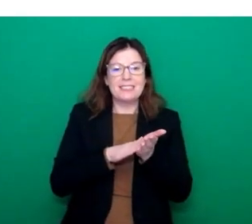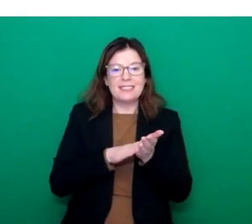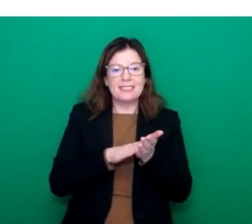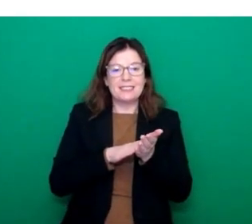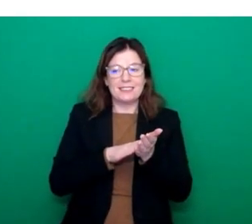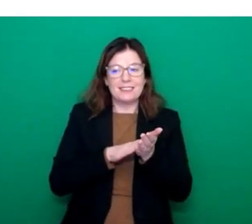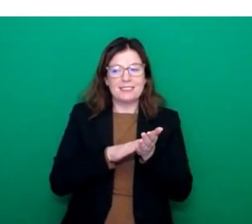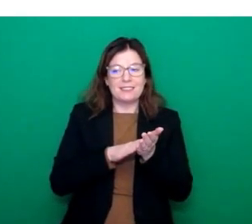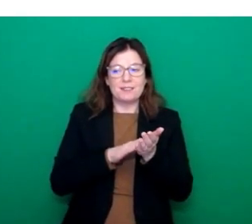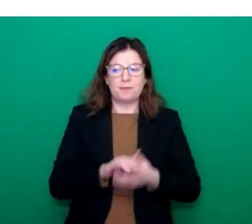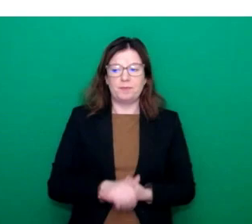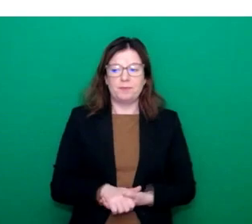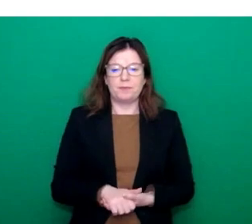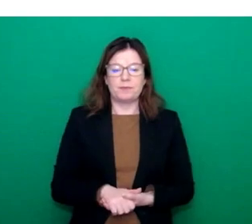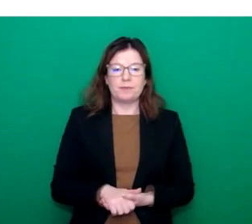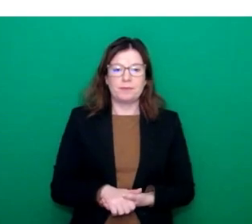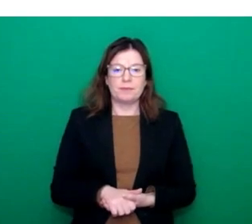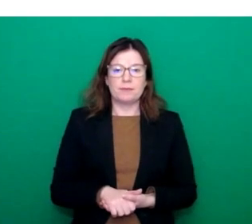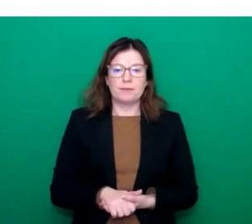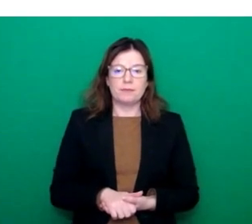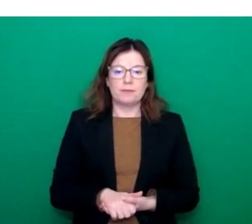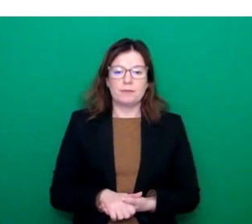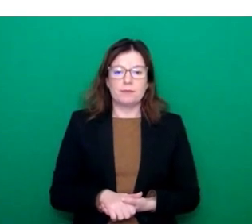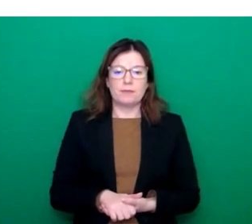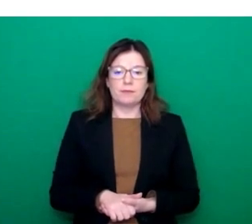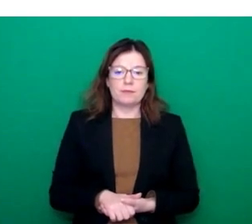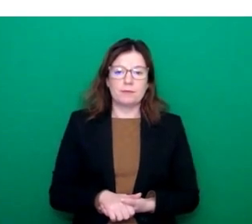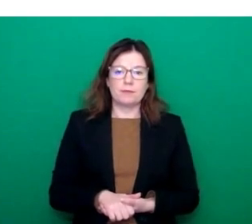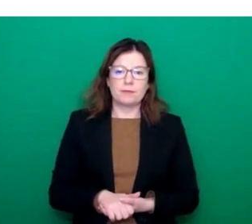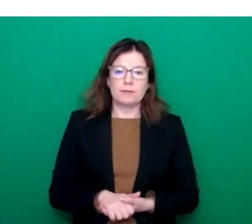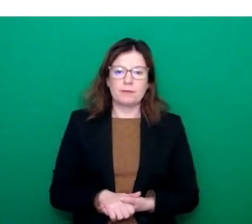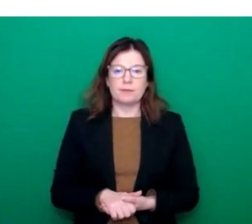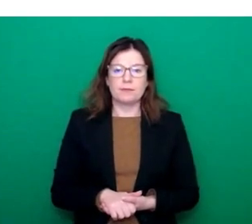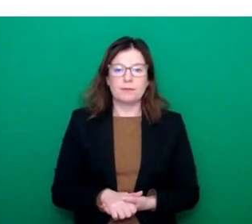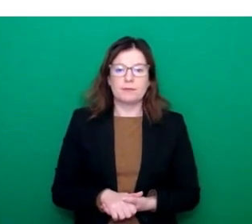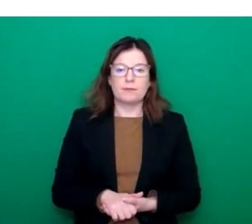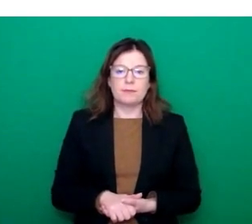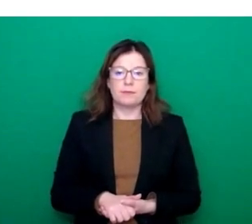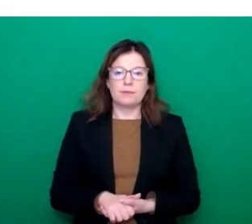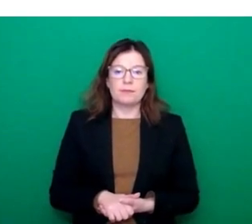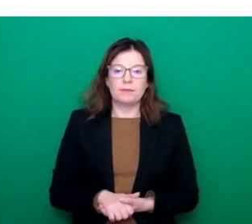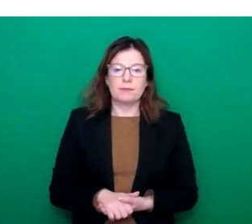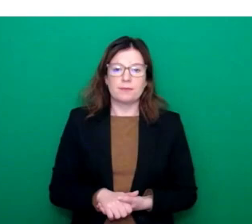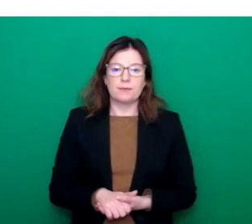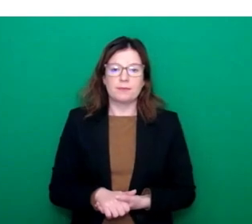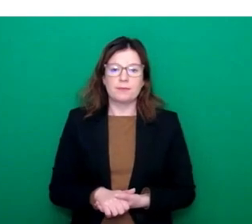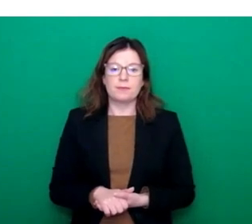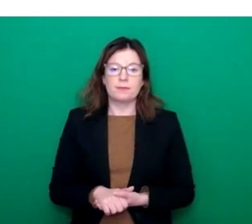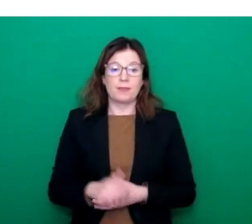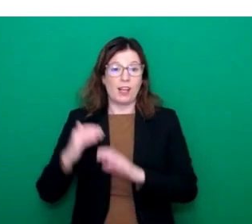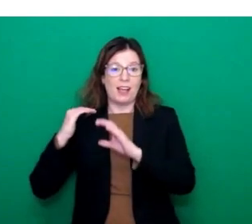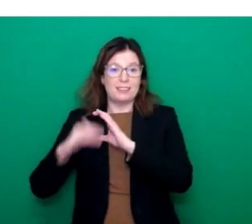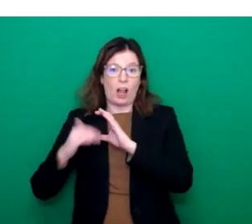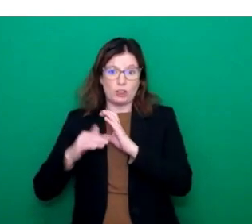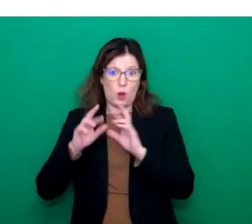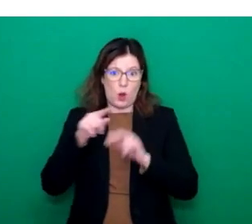all of our panel members are able to see the Slido, which has the comments that have been coming through. So I'm going to have